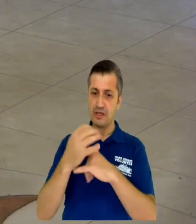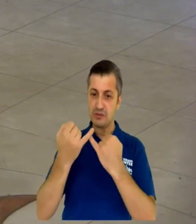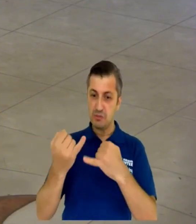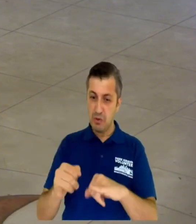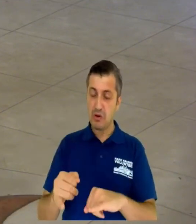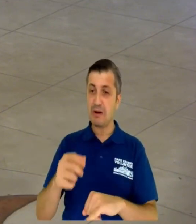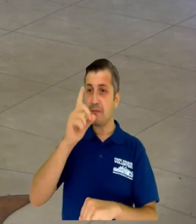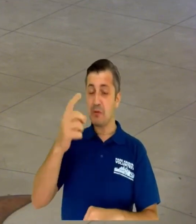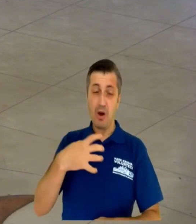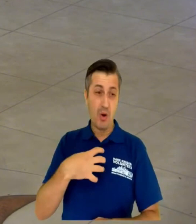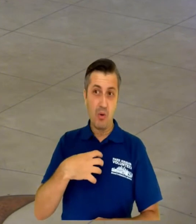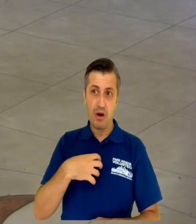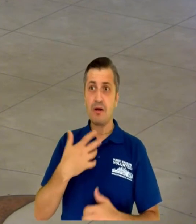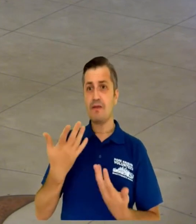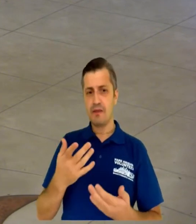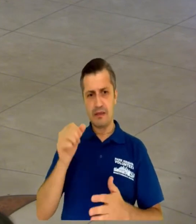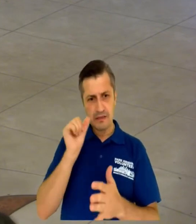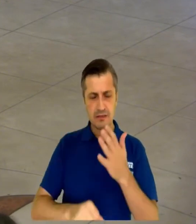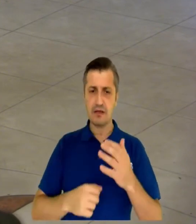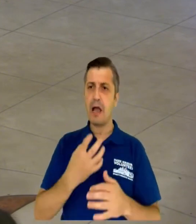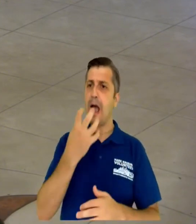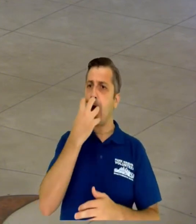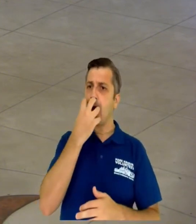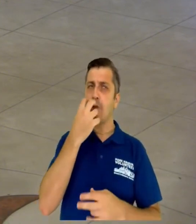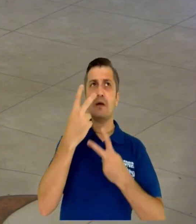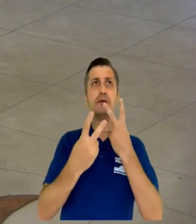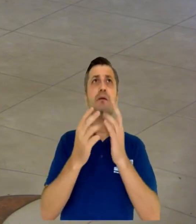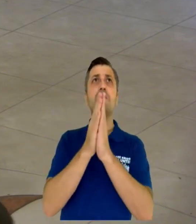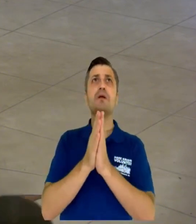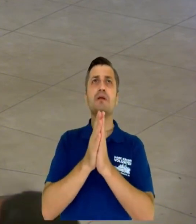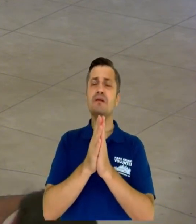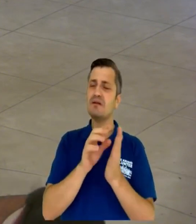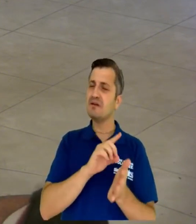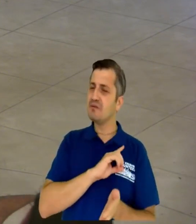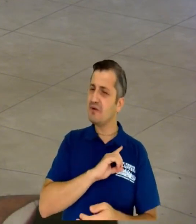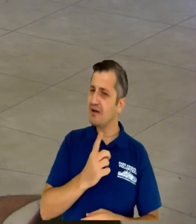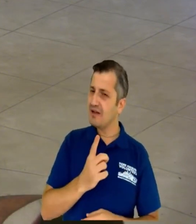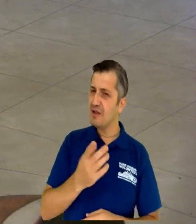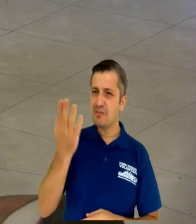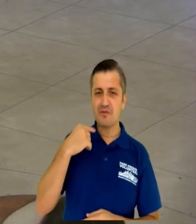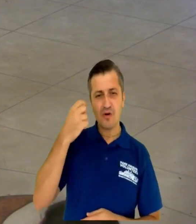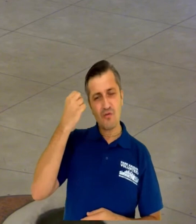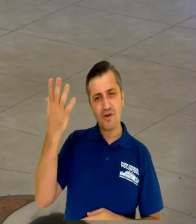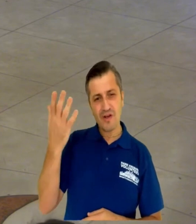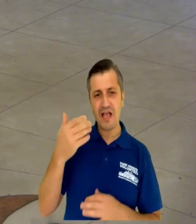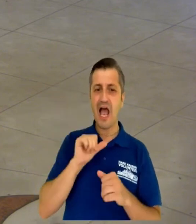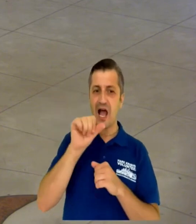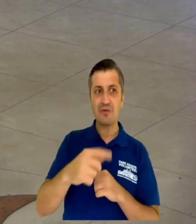try and not be like that, actually, because how are we going to remember Krishna at death is if we remember Krishna all the time,